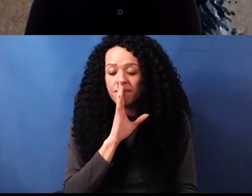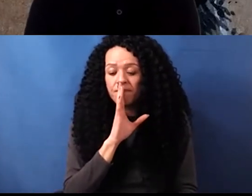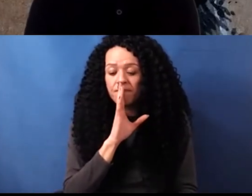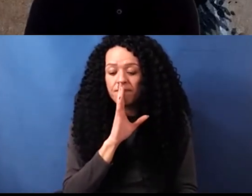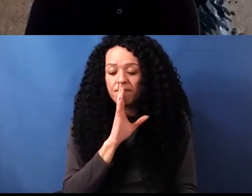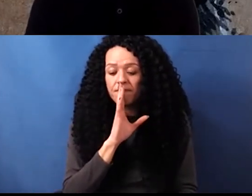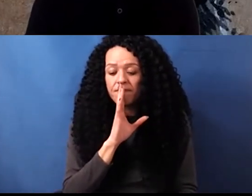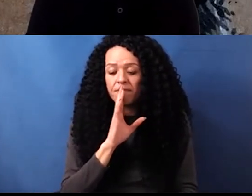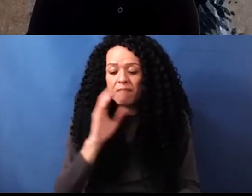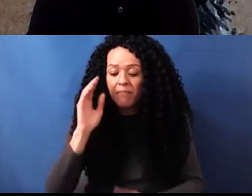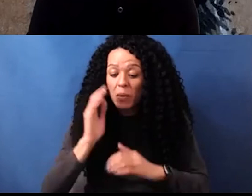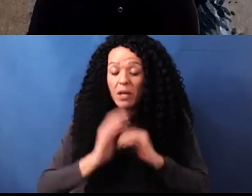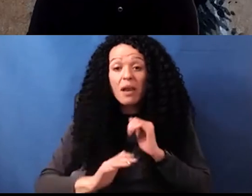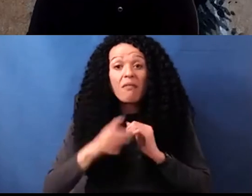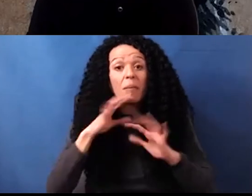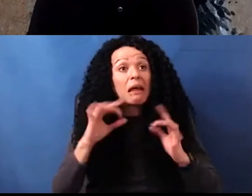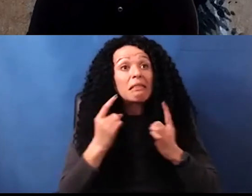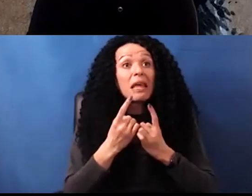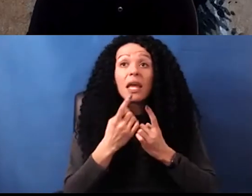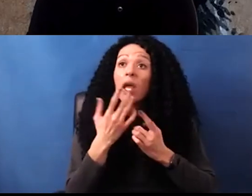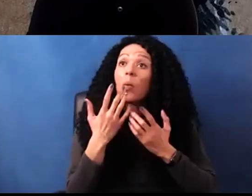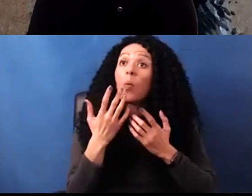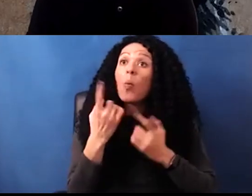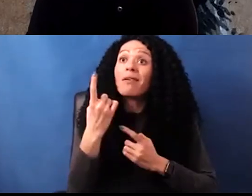never be a thing of one particular moment.